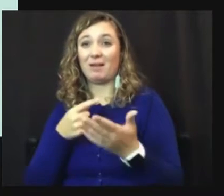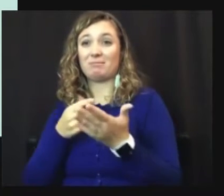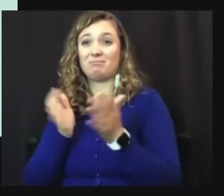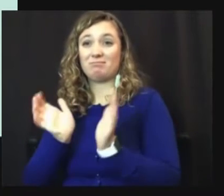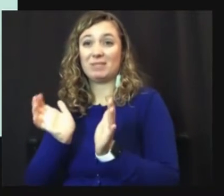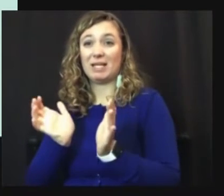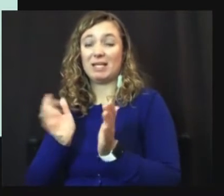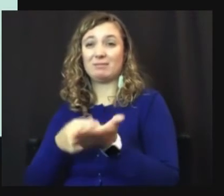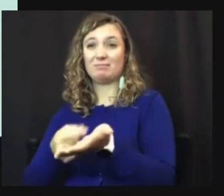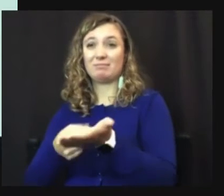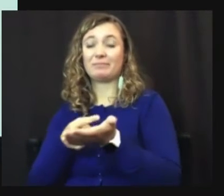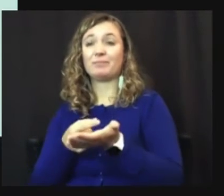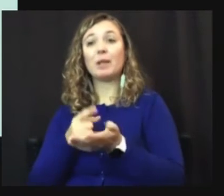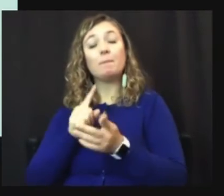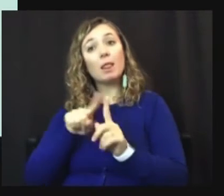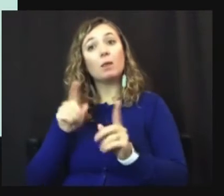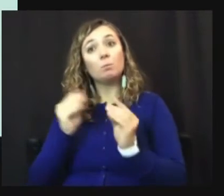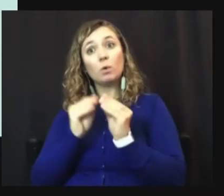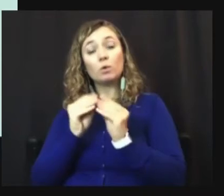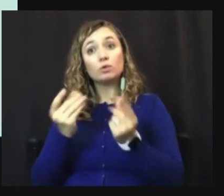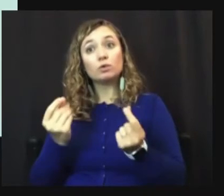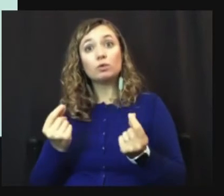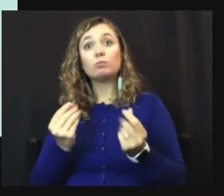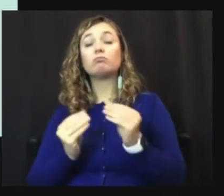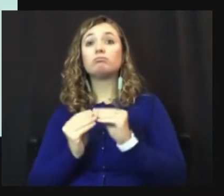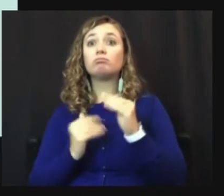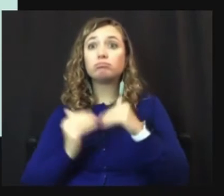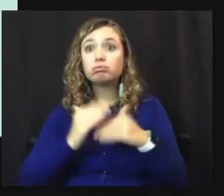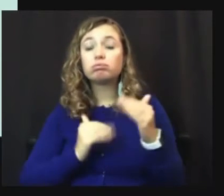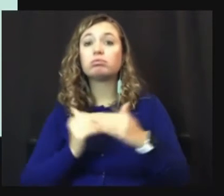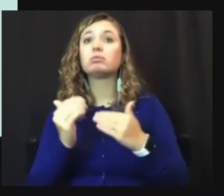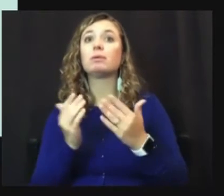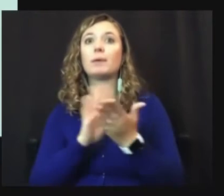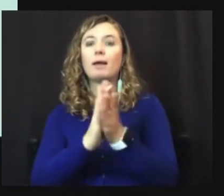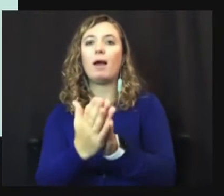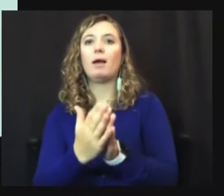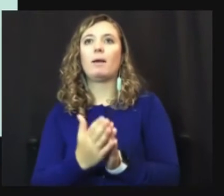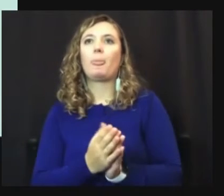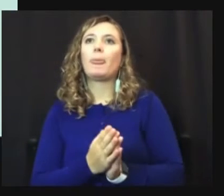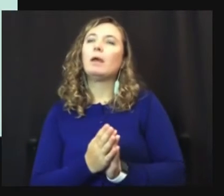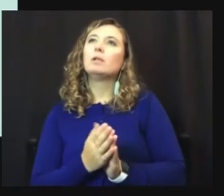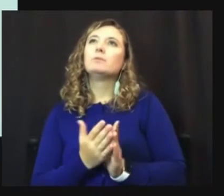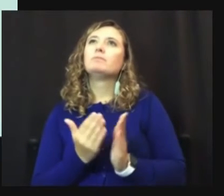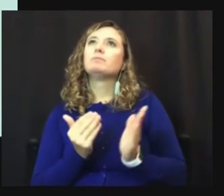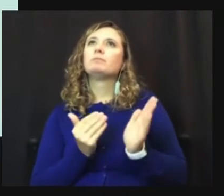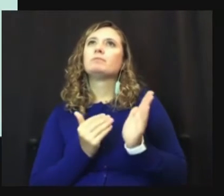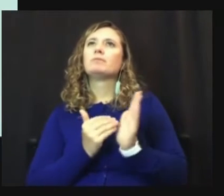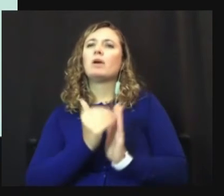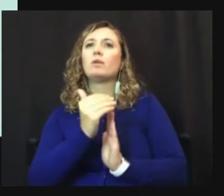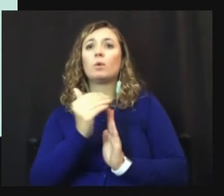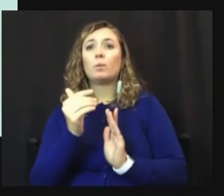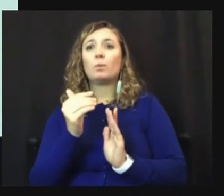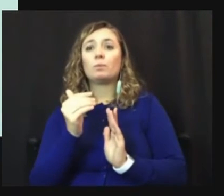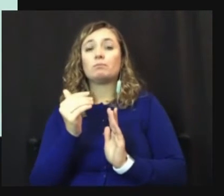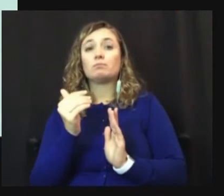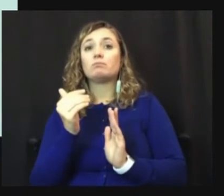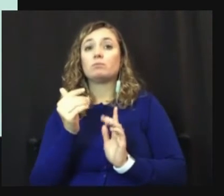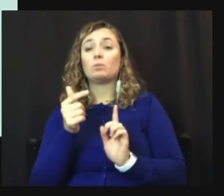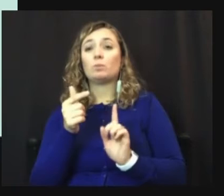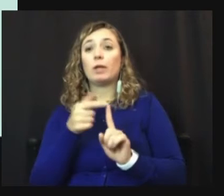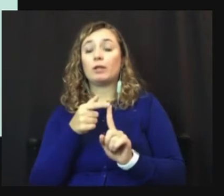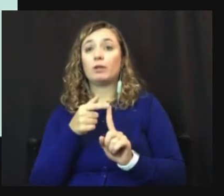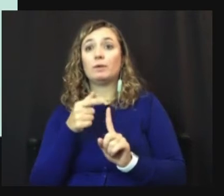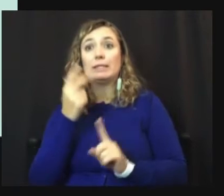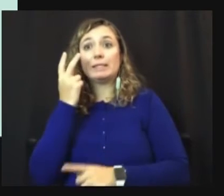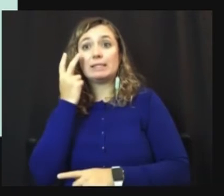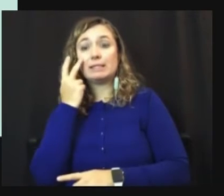the more comfortable we can become. And we might find that when we incorporate fidgets into the classroom, all your